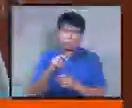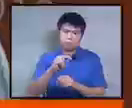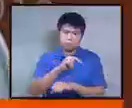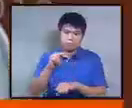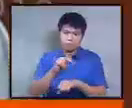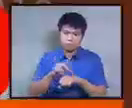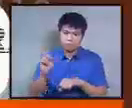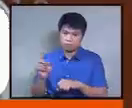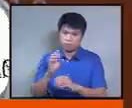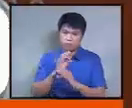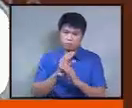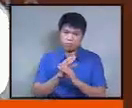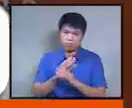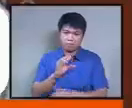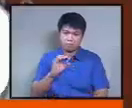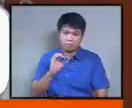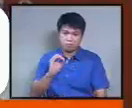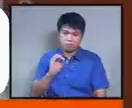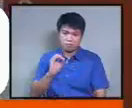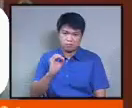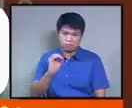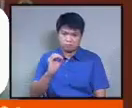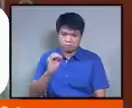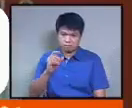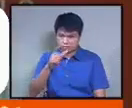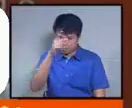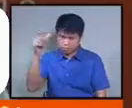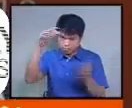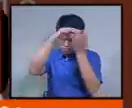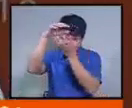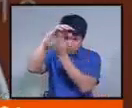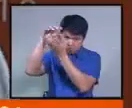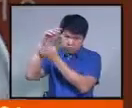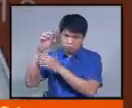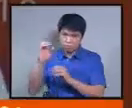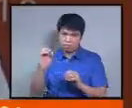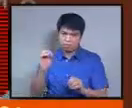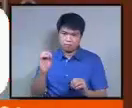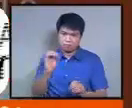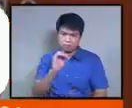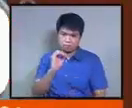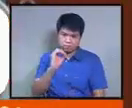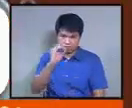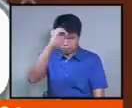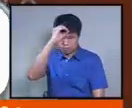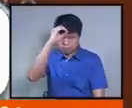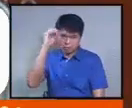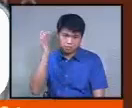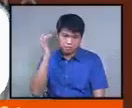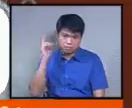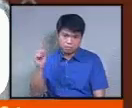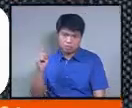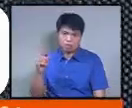These vehicles have zero emissions and zero noise. So they are able to hopefully, you know, minimize itong